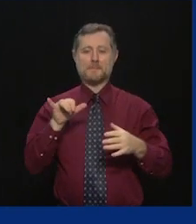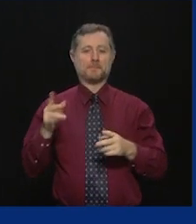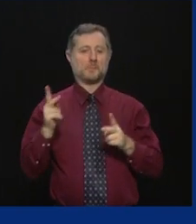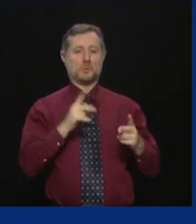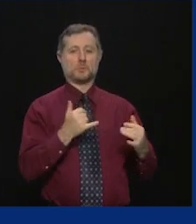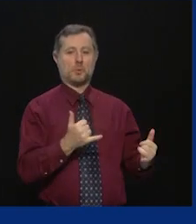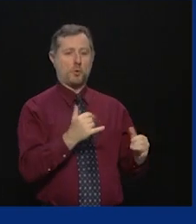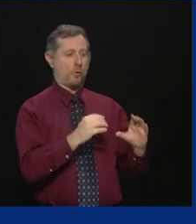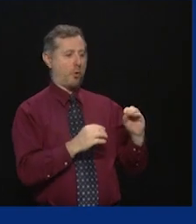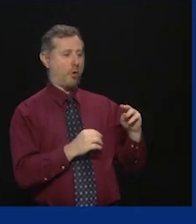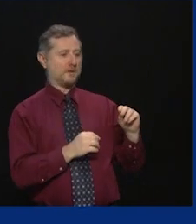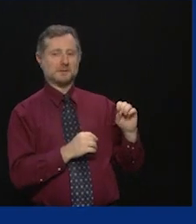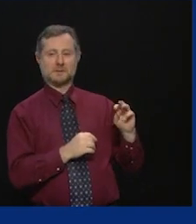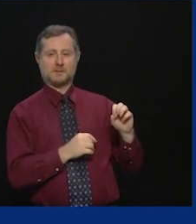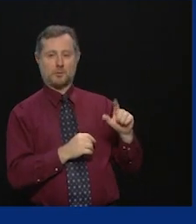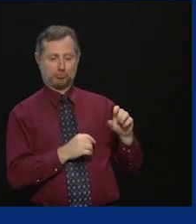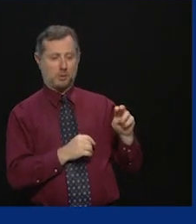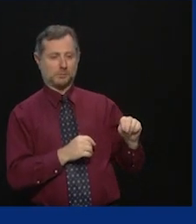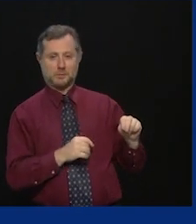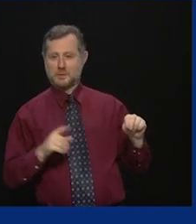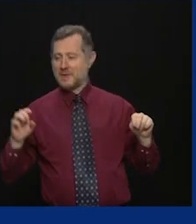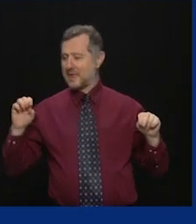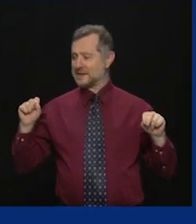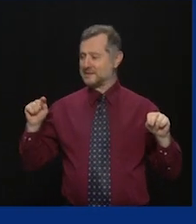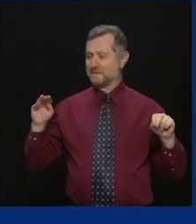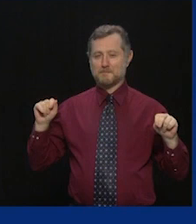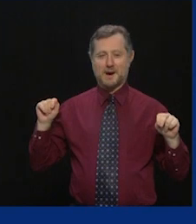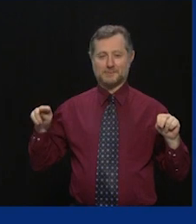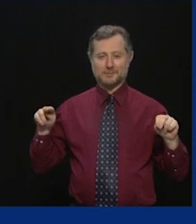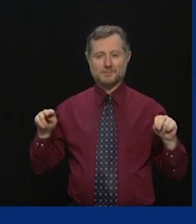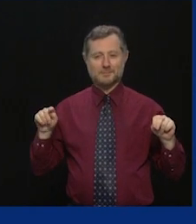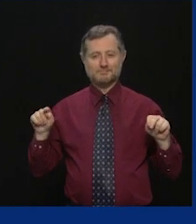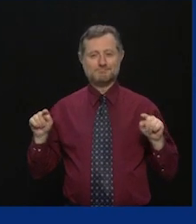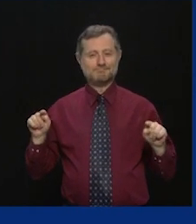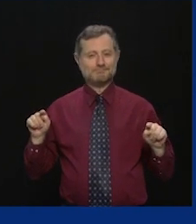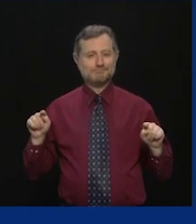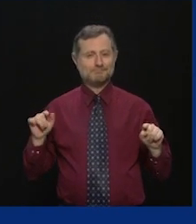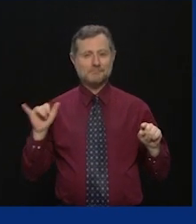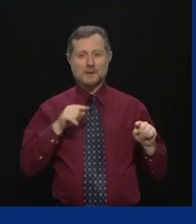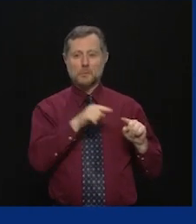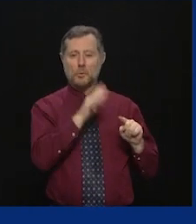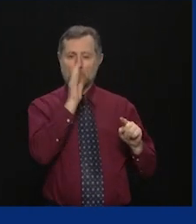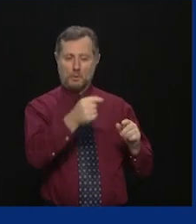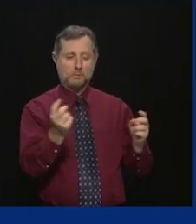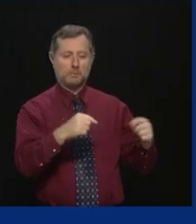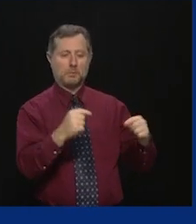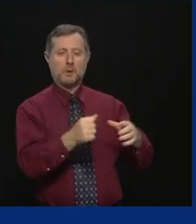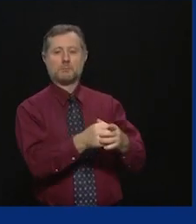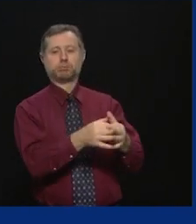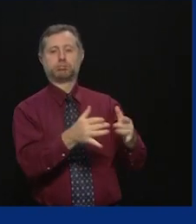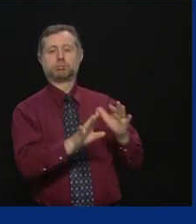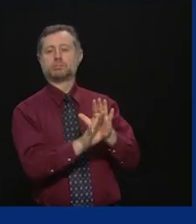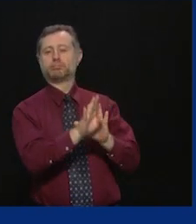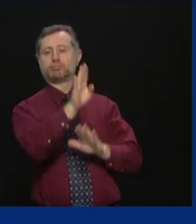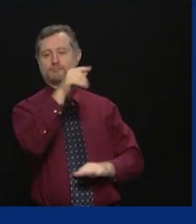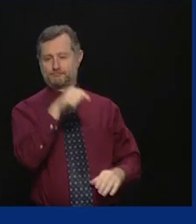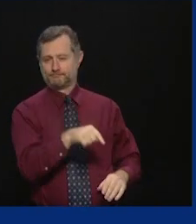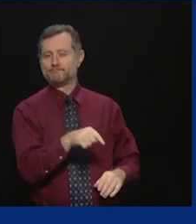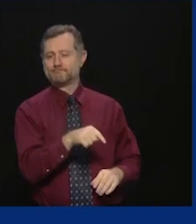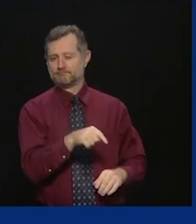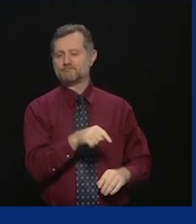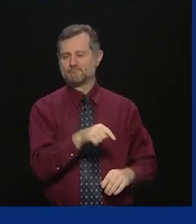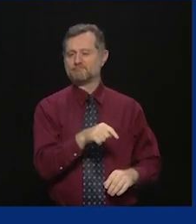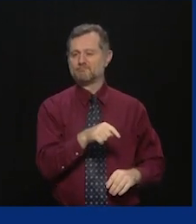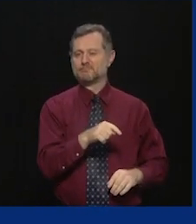you're gonna see it over here as well. To plant this beautiful headquarters here, watch the reverberations economically, not only 2 years down the road,